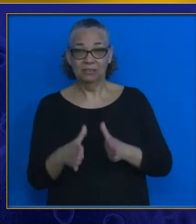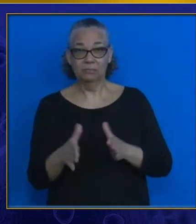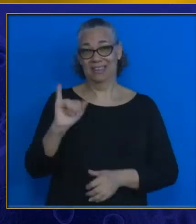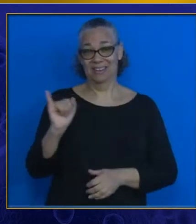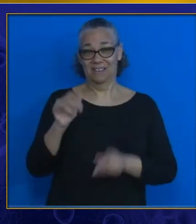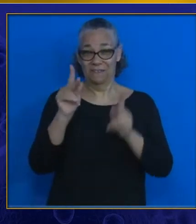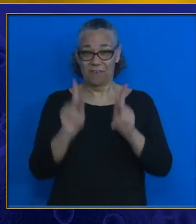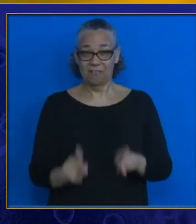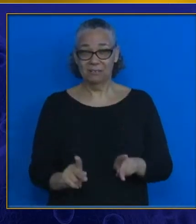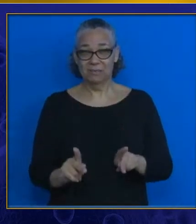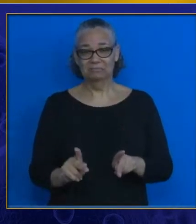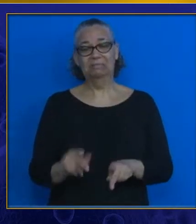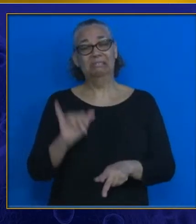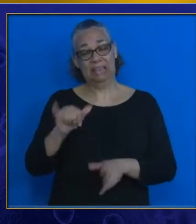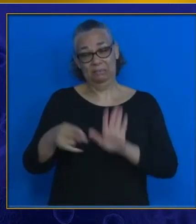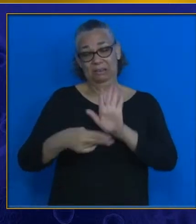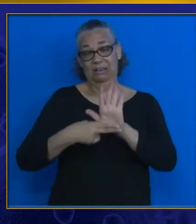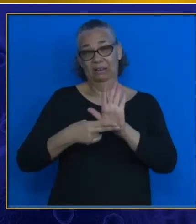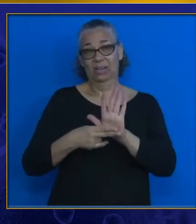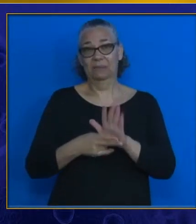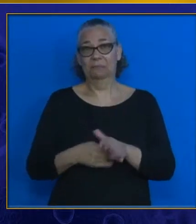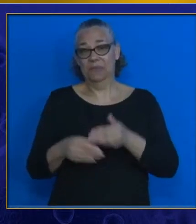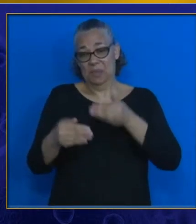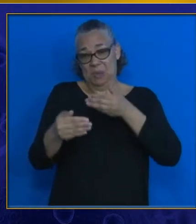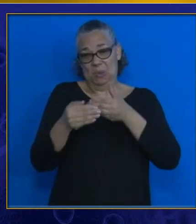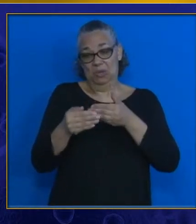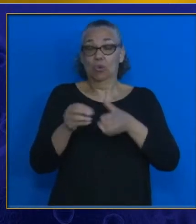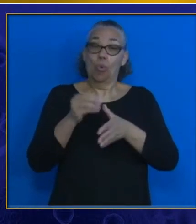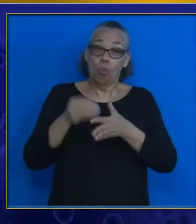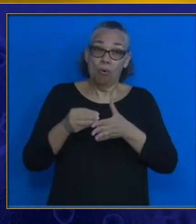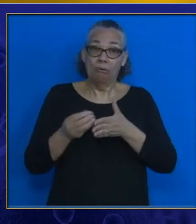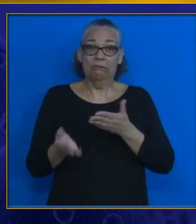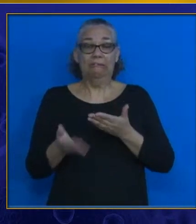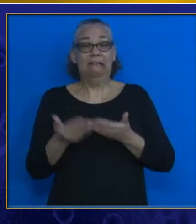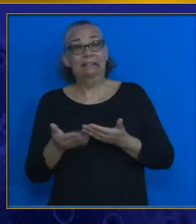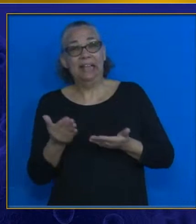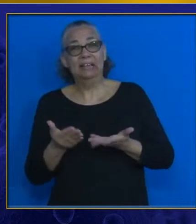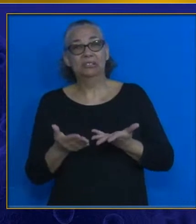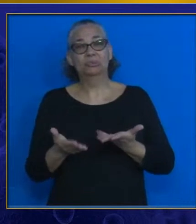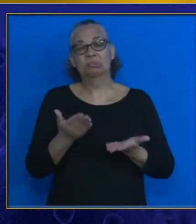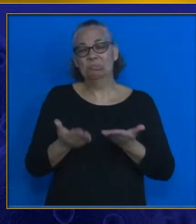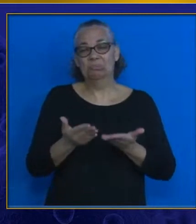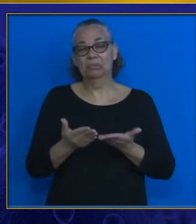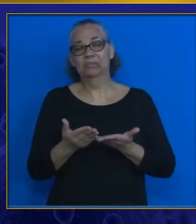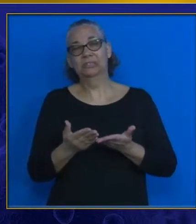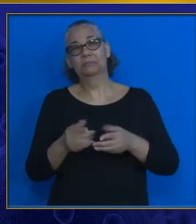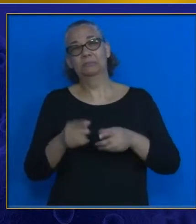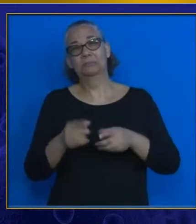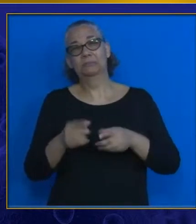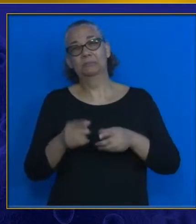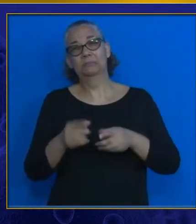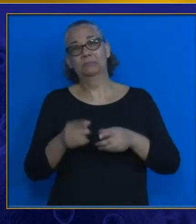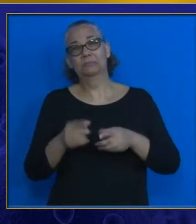be either a close contact or a casual contact, depending on the